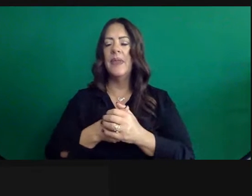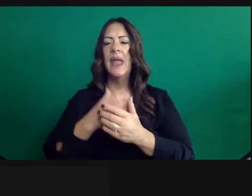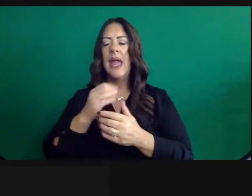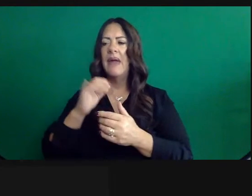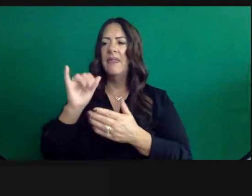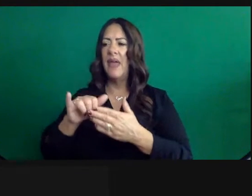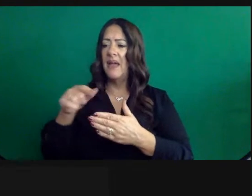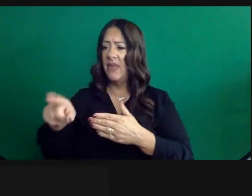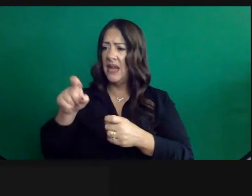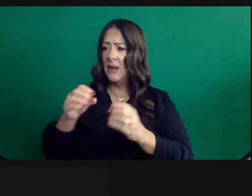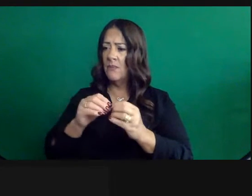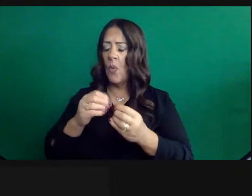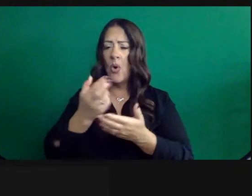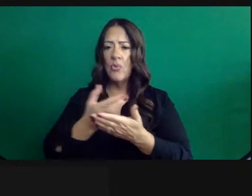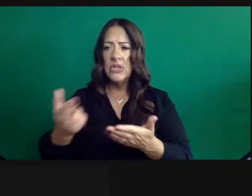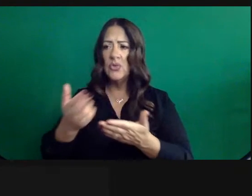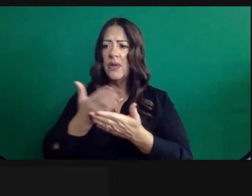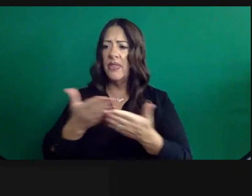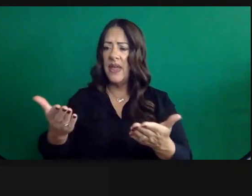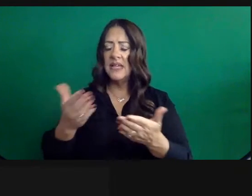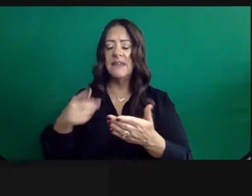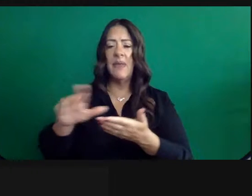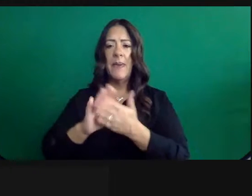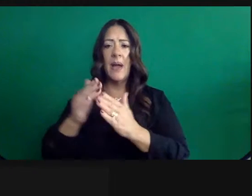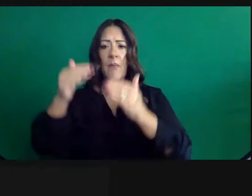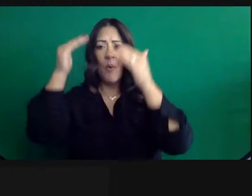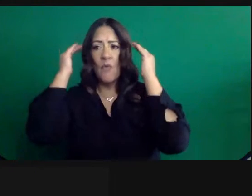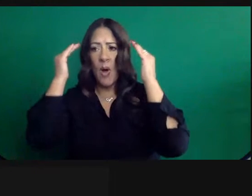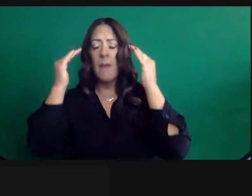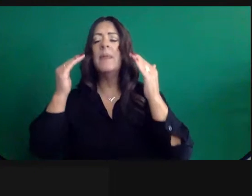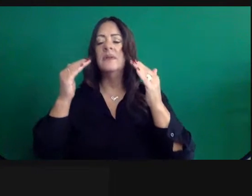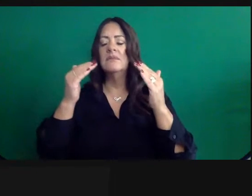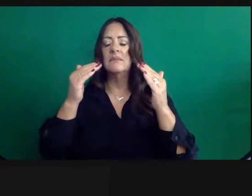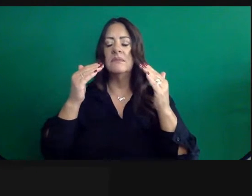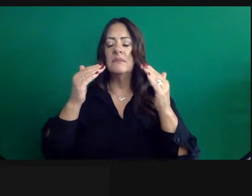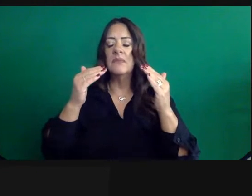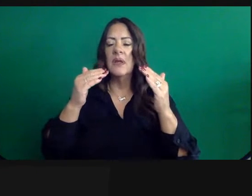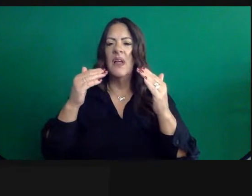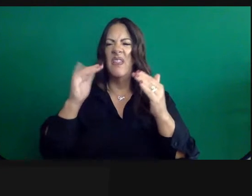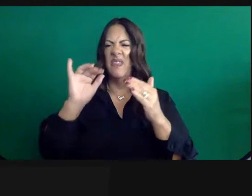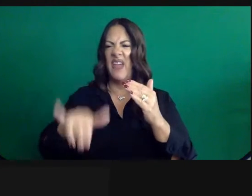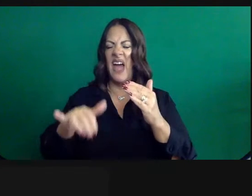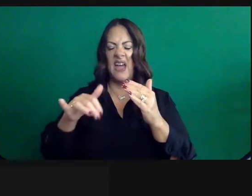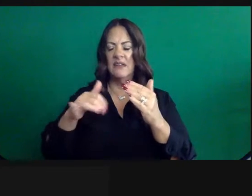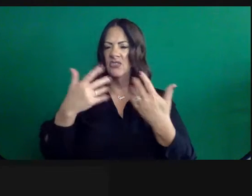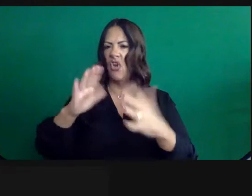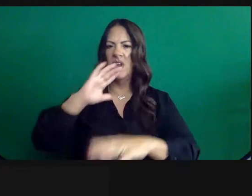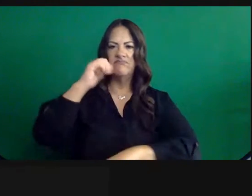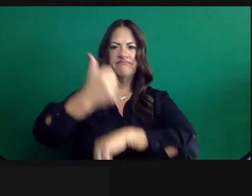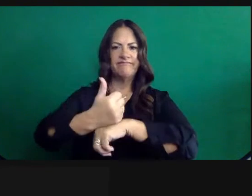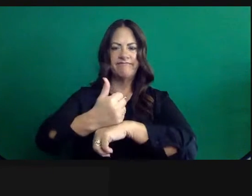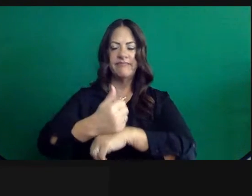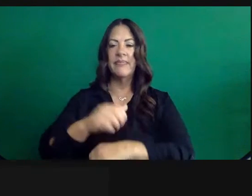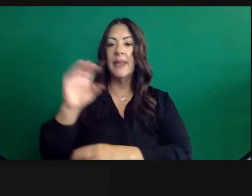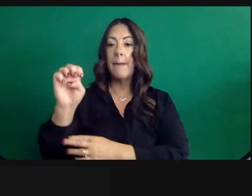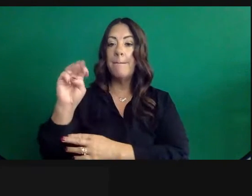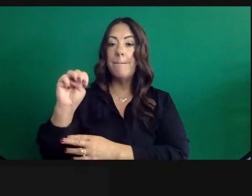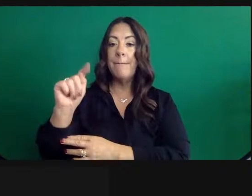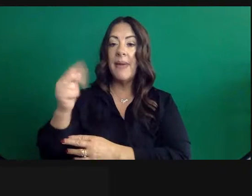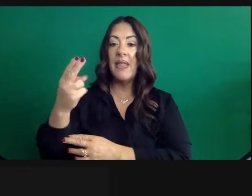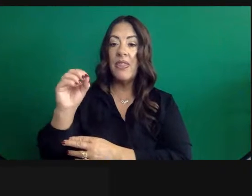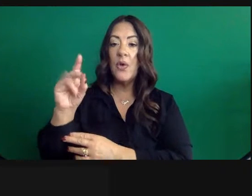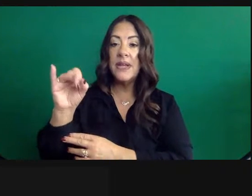have more capacity, are a little less overwhelmed than some others. So all of those details are in place. Methodist, other facilities